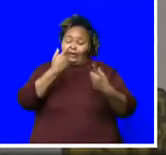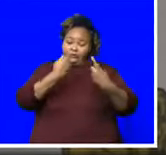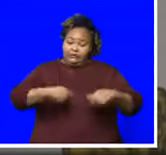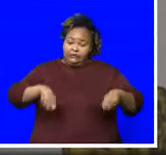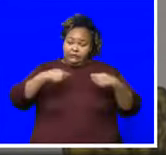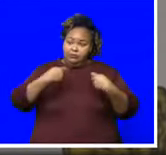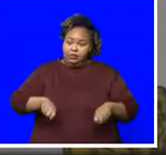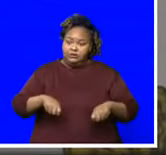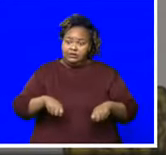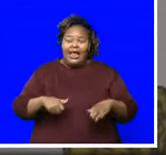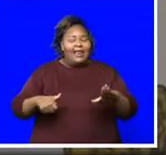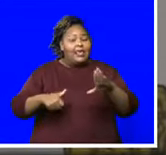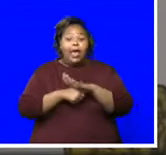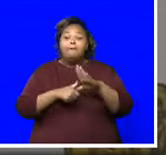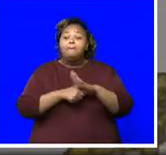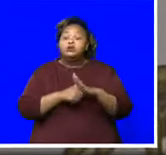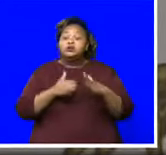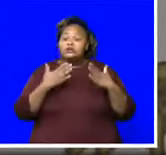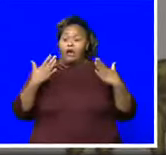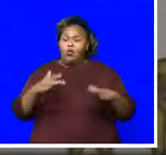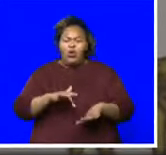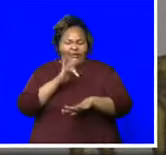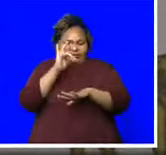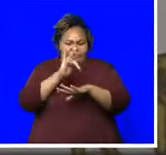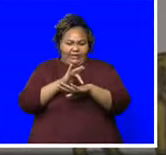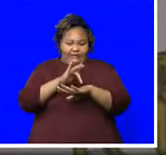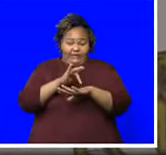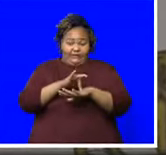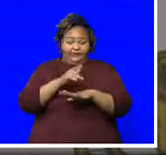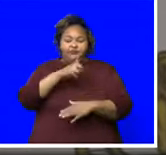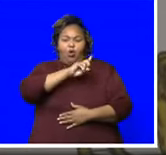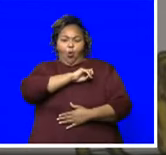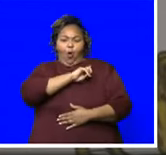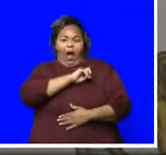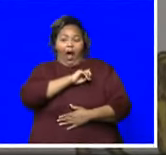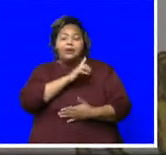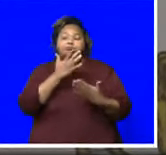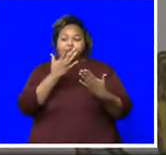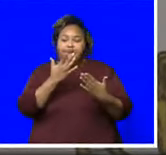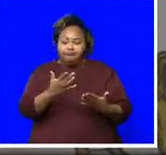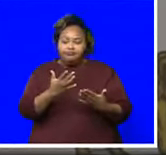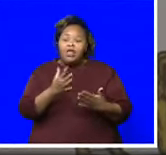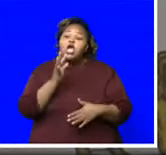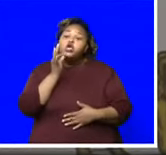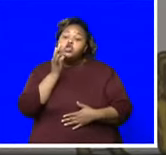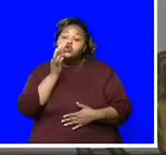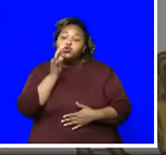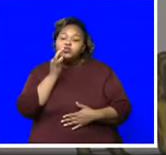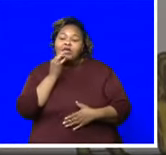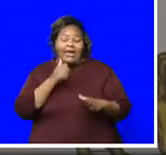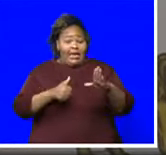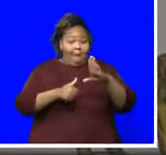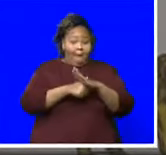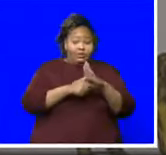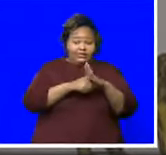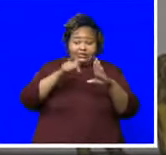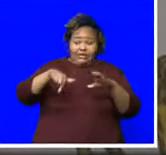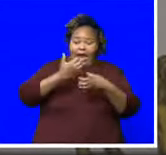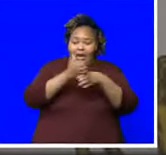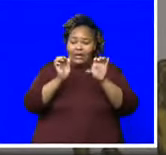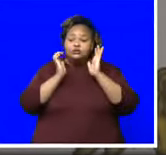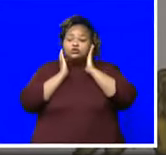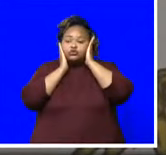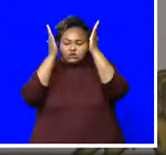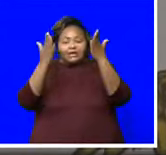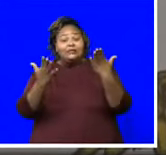litiko leli sensitive kakhulu, libambe live ngoba iyouth inhlitiyo yelive. Sibonga lokubambisana